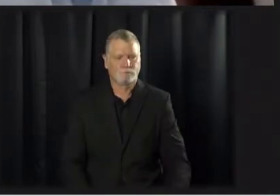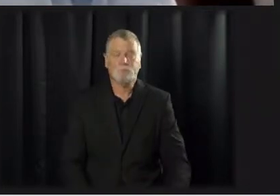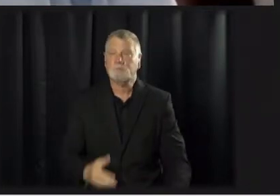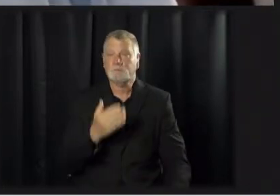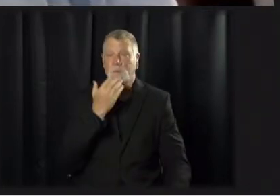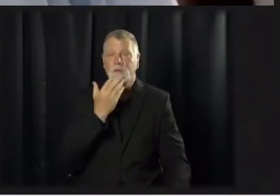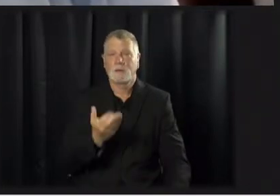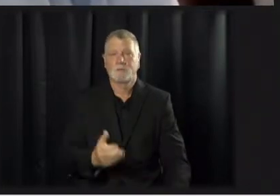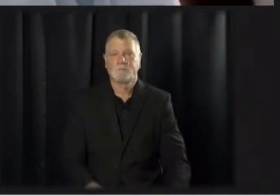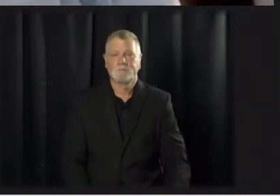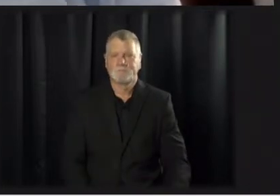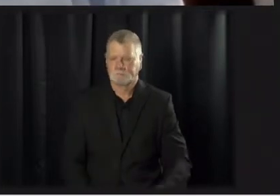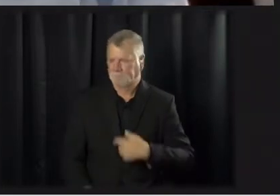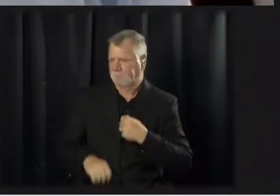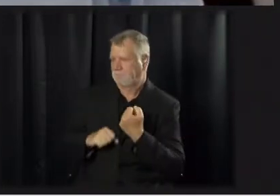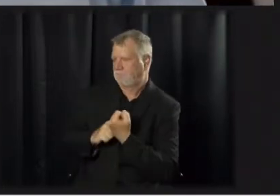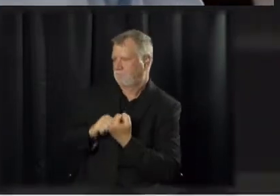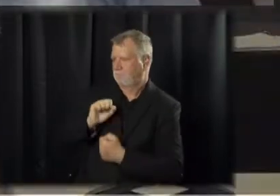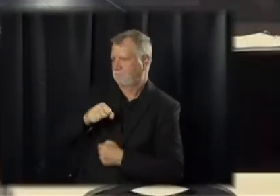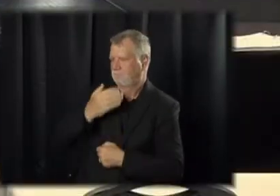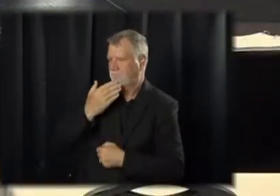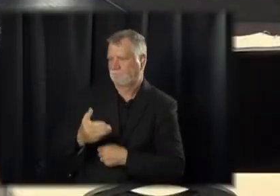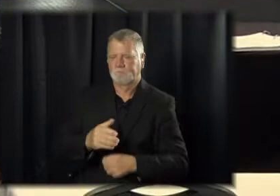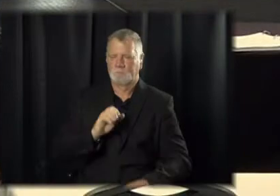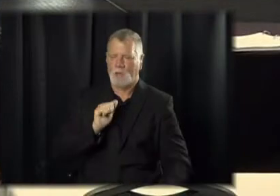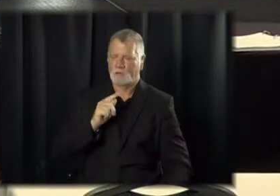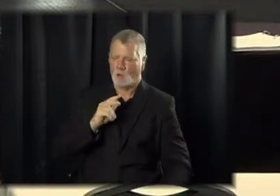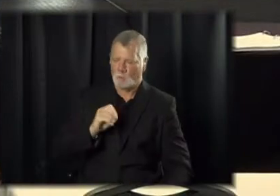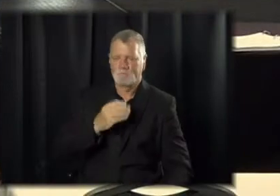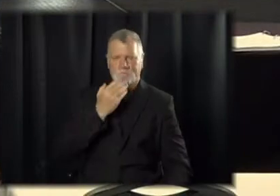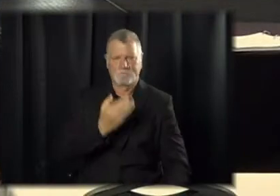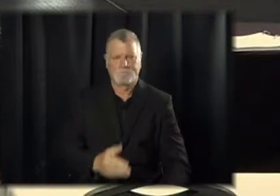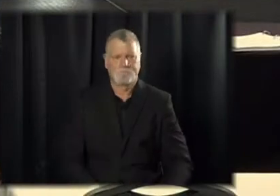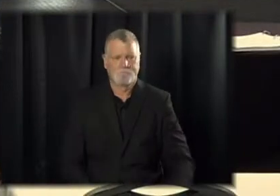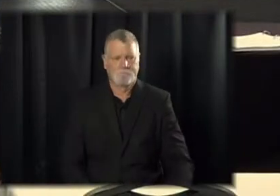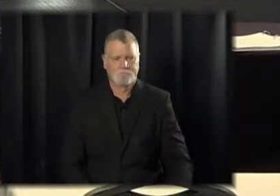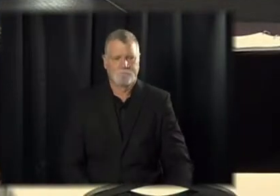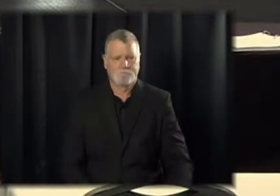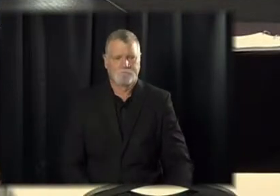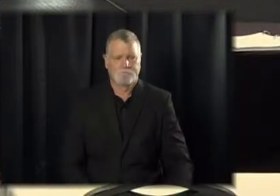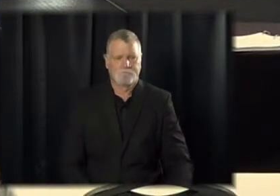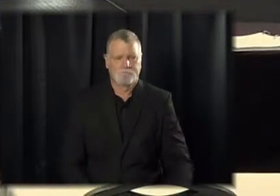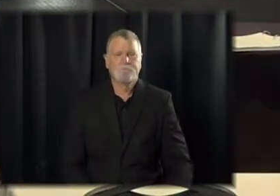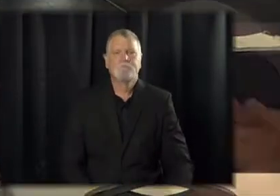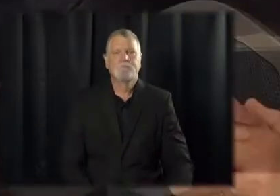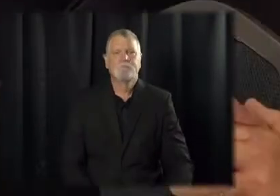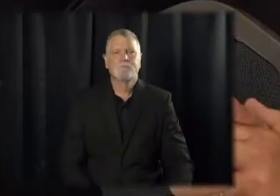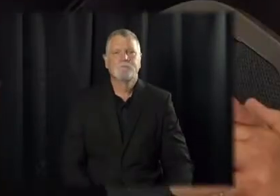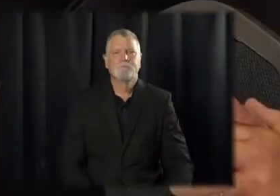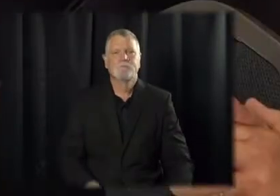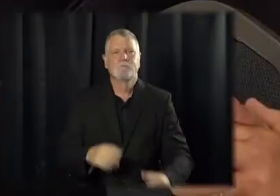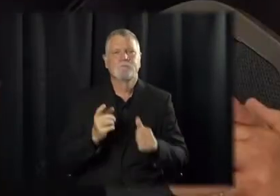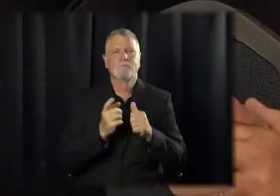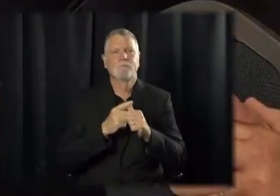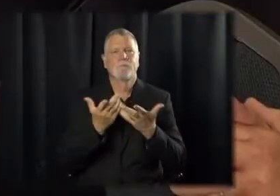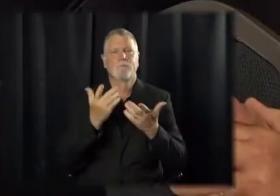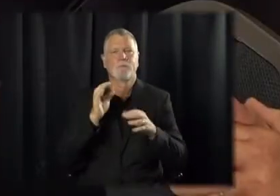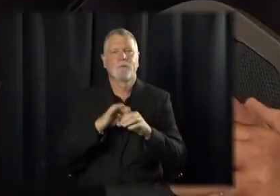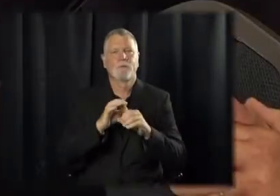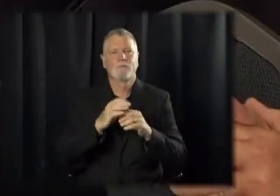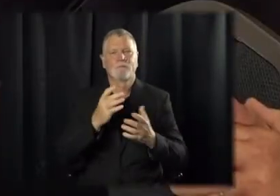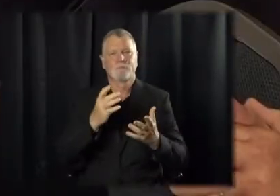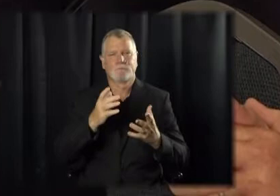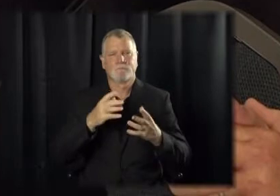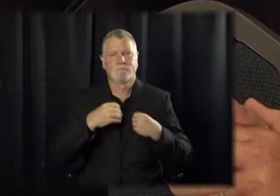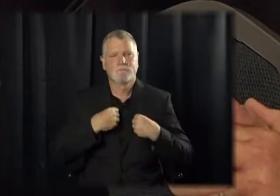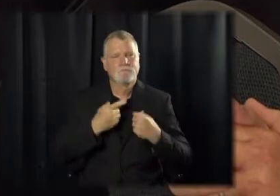we have a second? Sure, I'll second the motion. Thank you, Antonio. Once again, I'll ask first for a vote of all in favor.